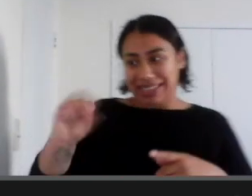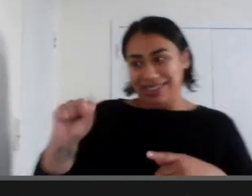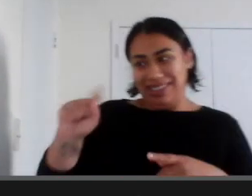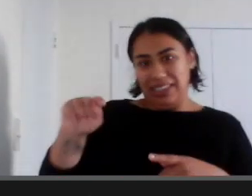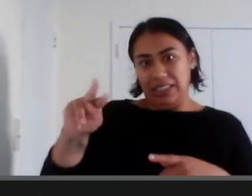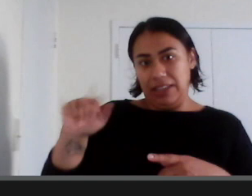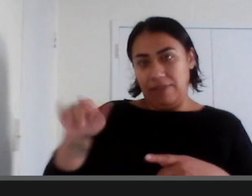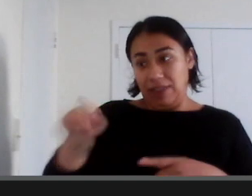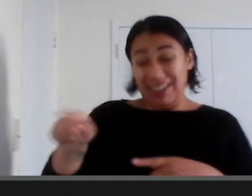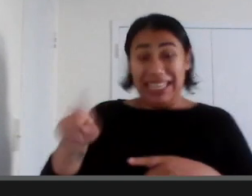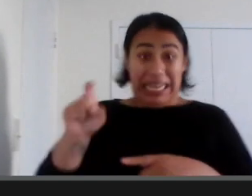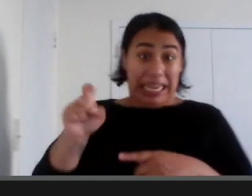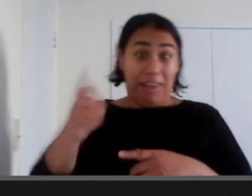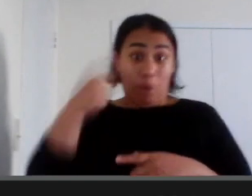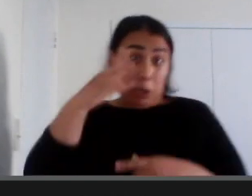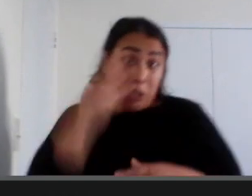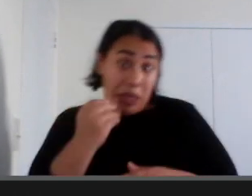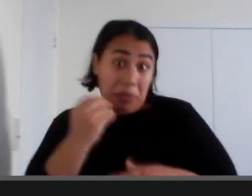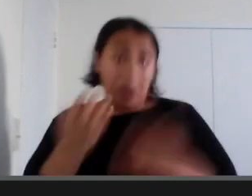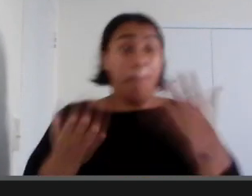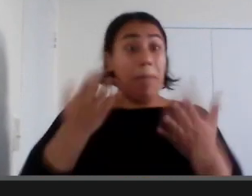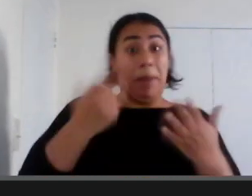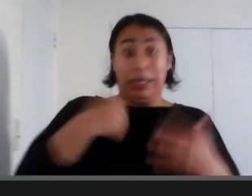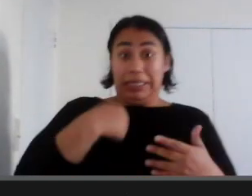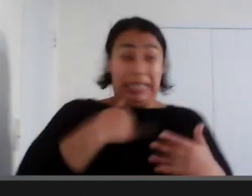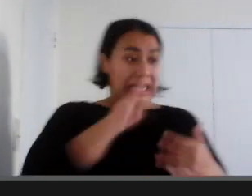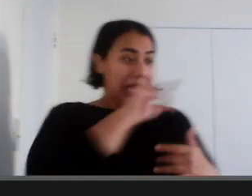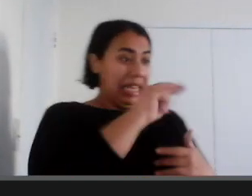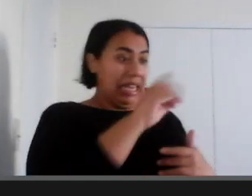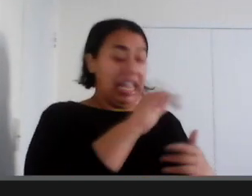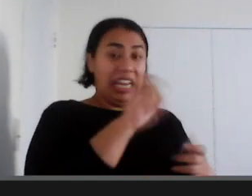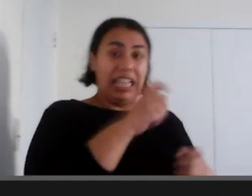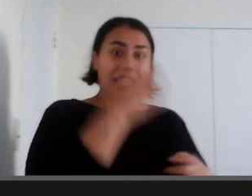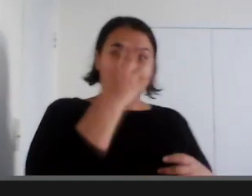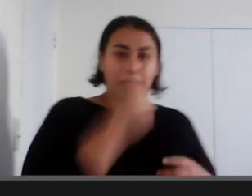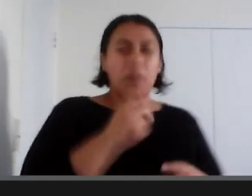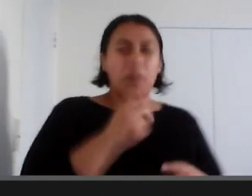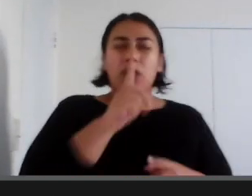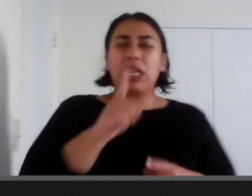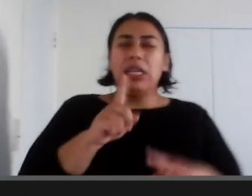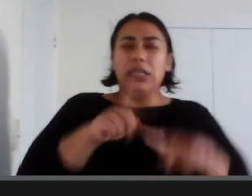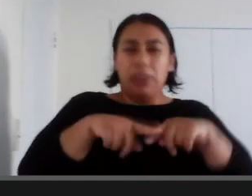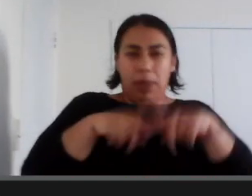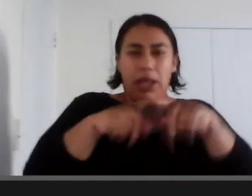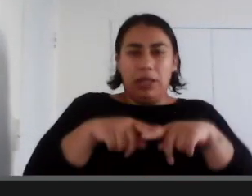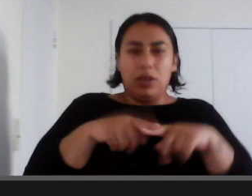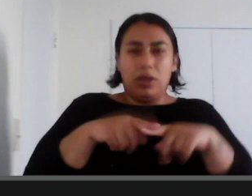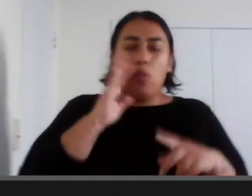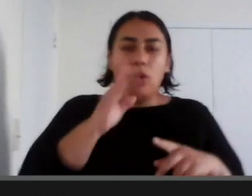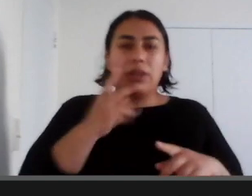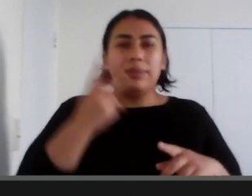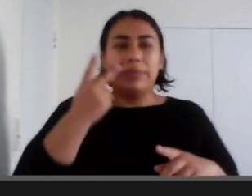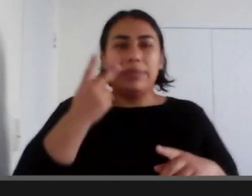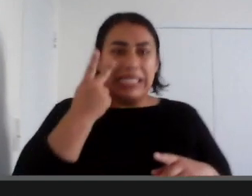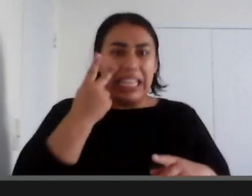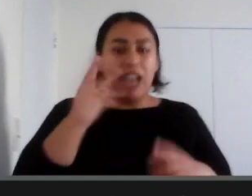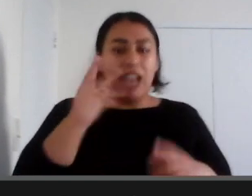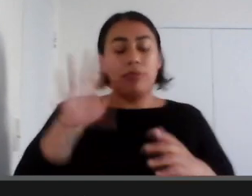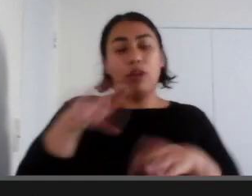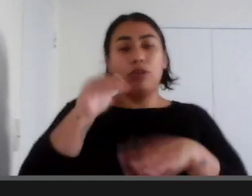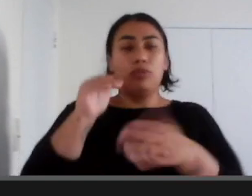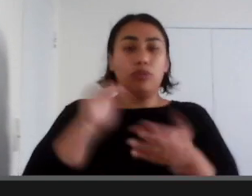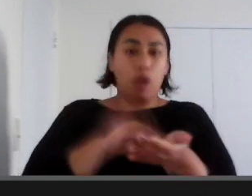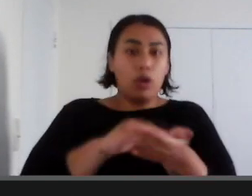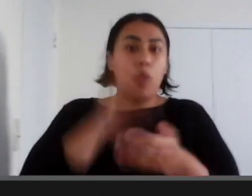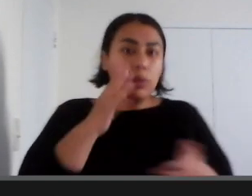helps them sleep and is actually more sedating. And for some, cannabis sativa, cannabis indica, it doesn't matter.